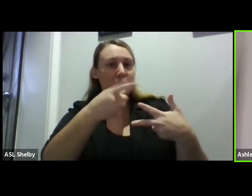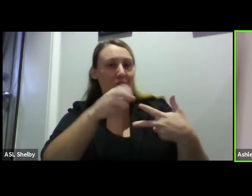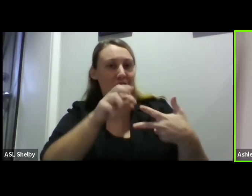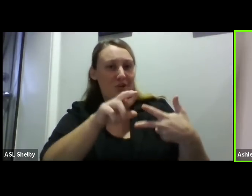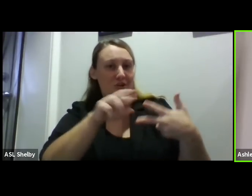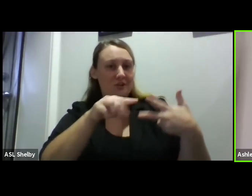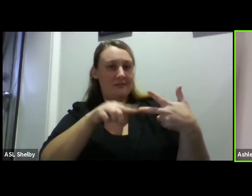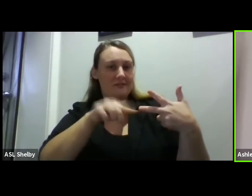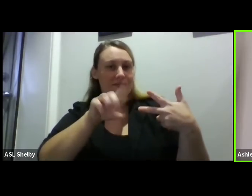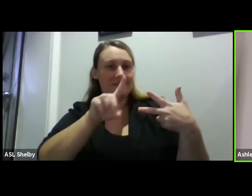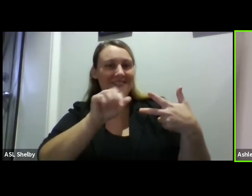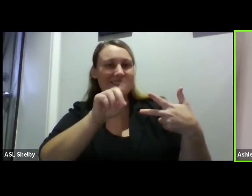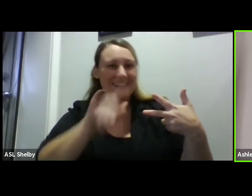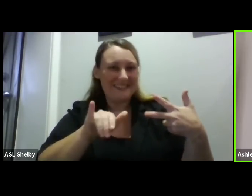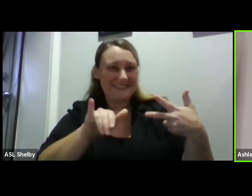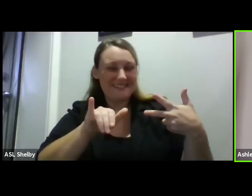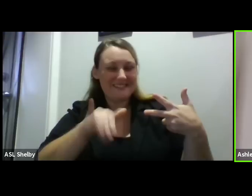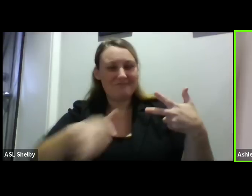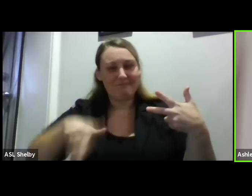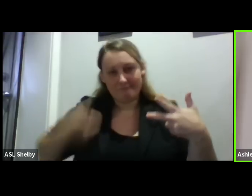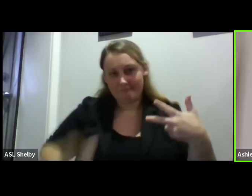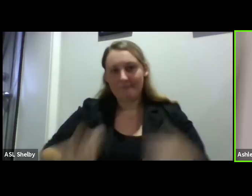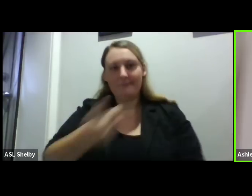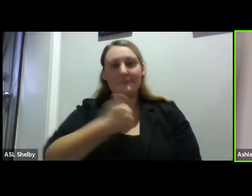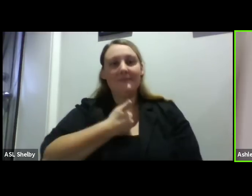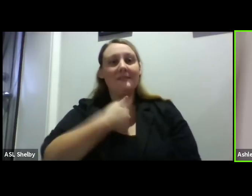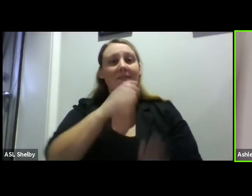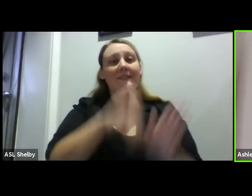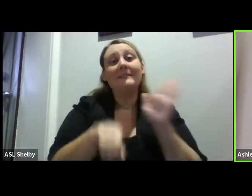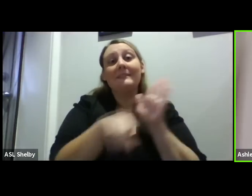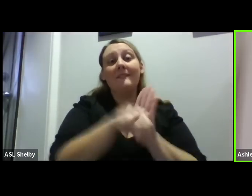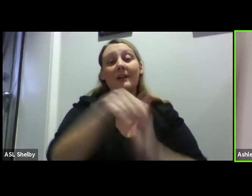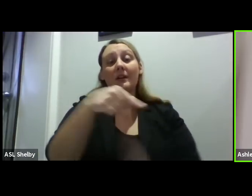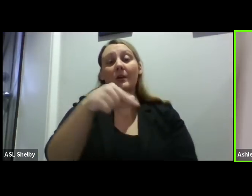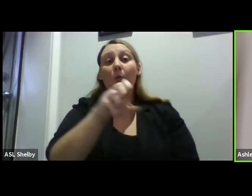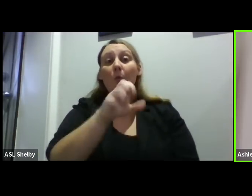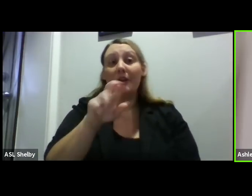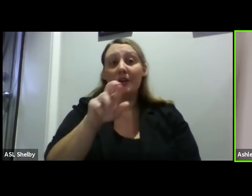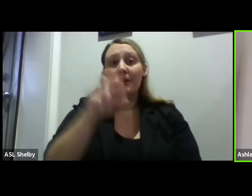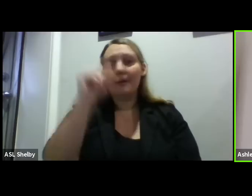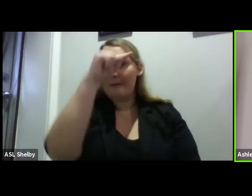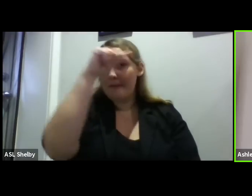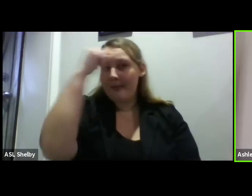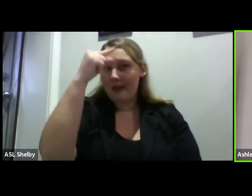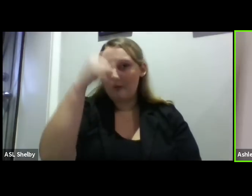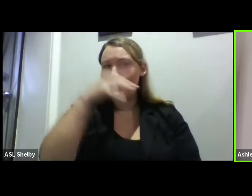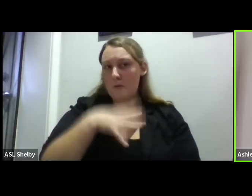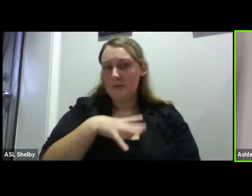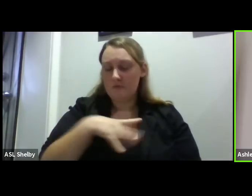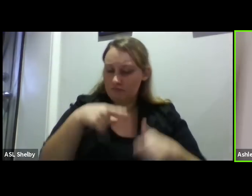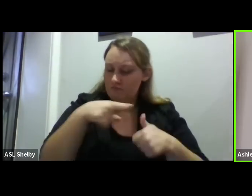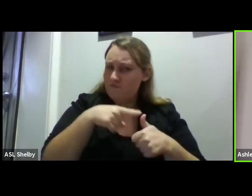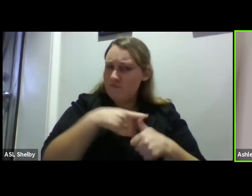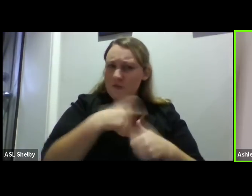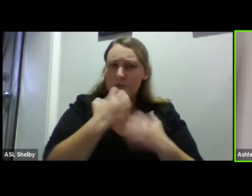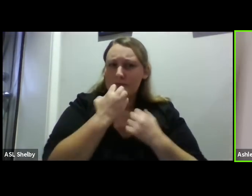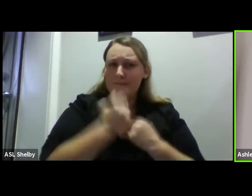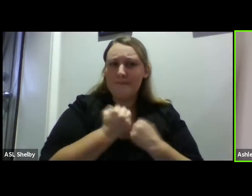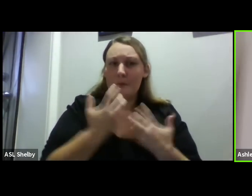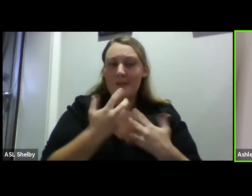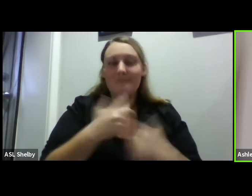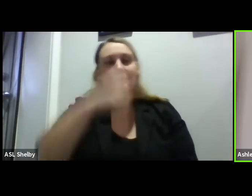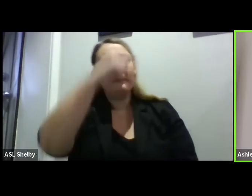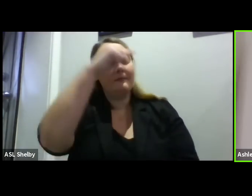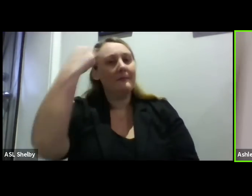City. I identify as a Black woman, first and foremost. And for those of us